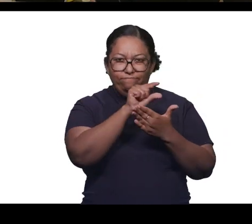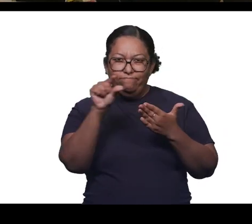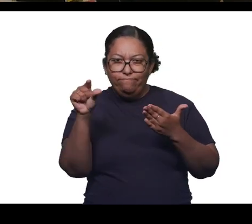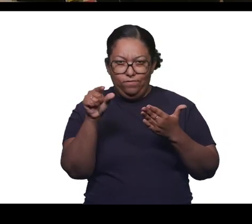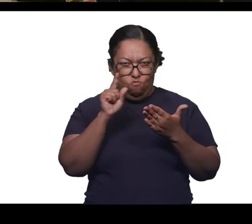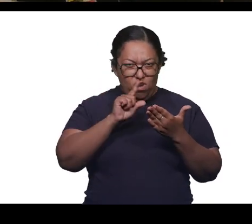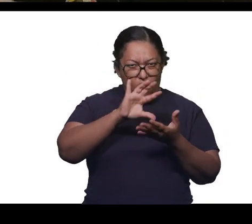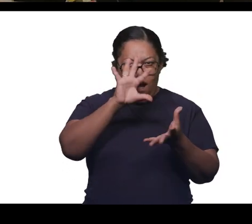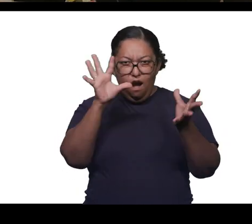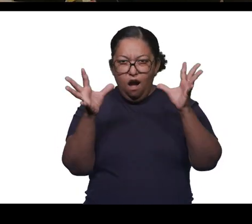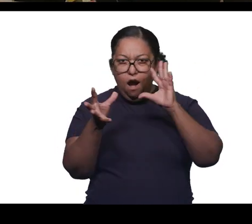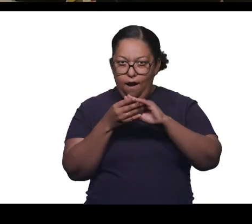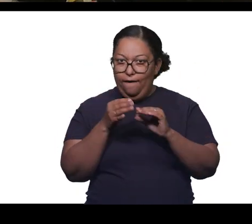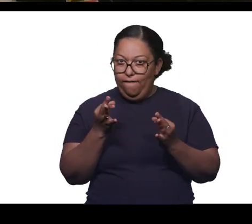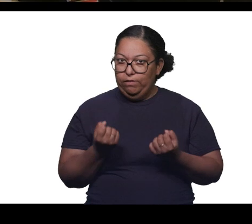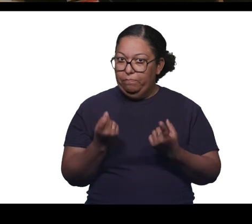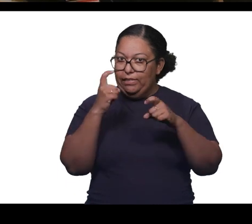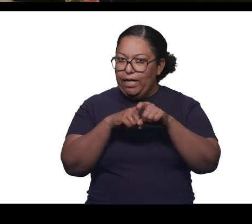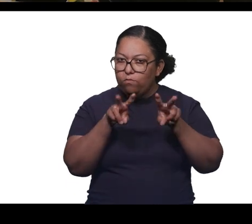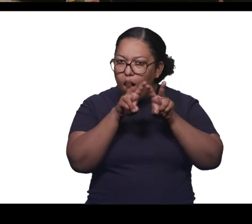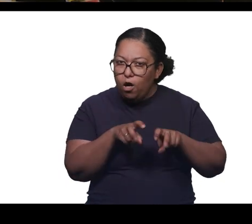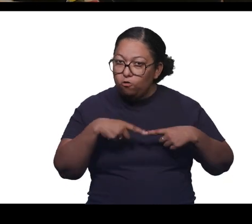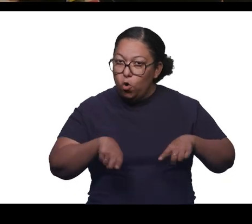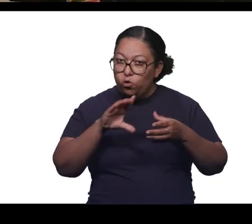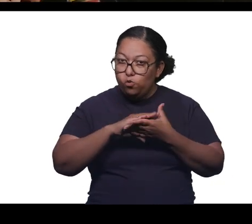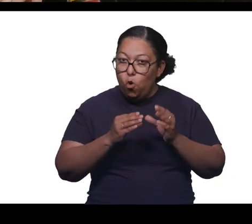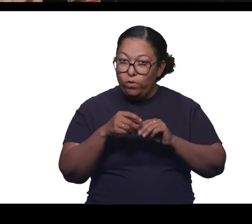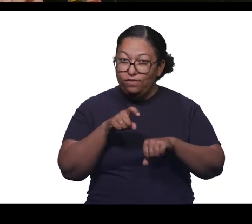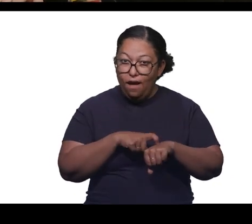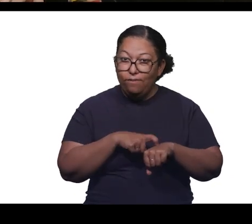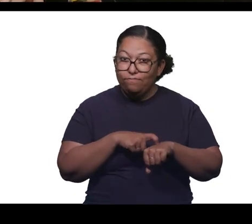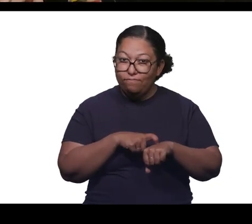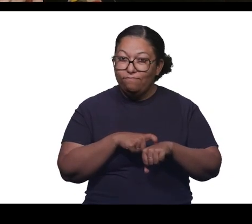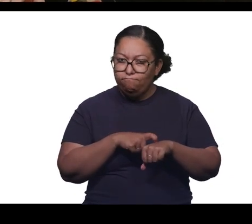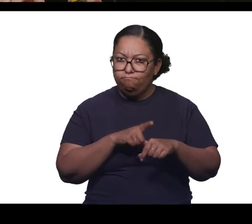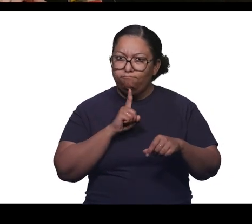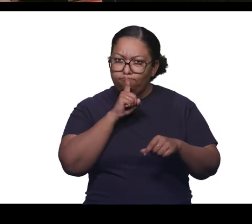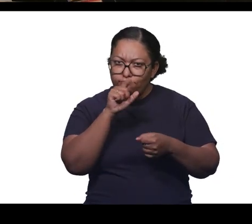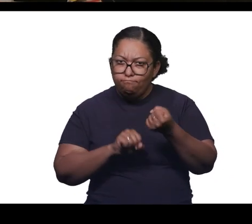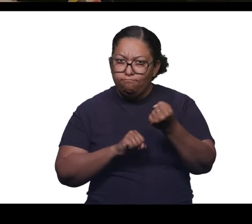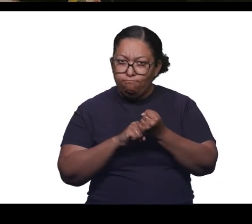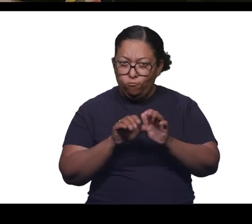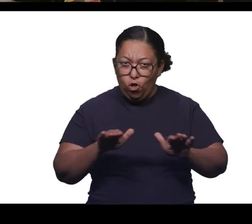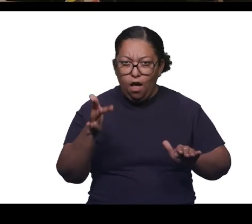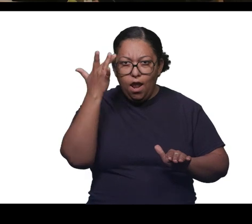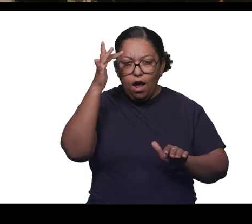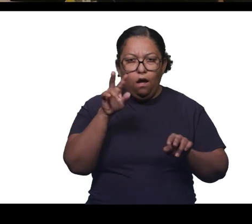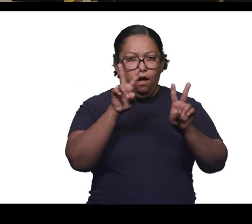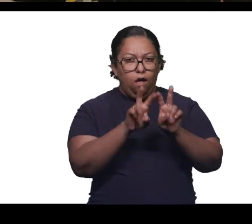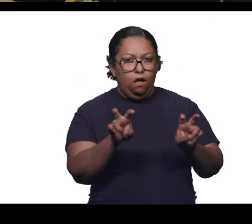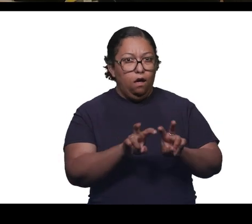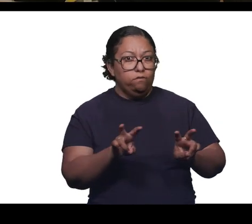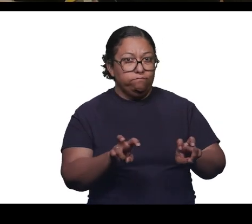at those elements during a story time, can really support a child's intelligence of seeing. As you